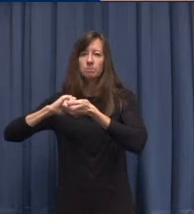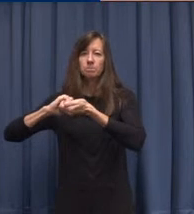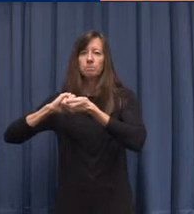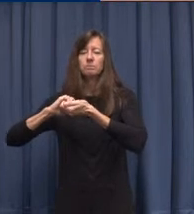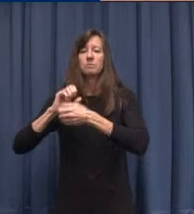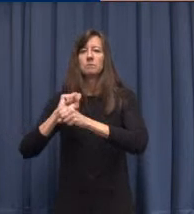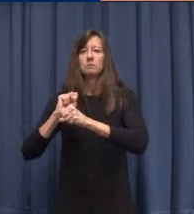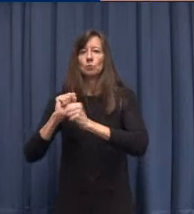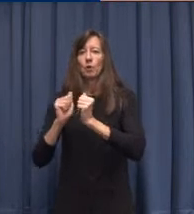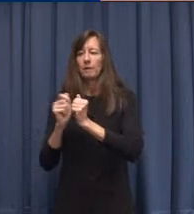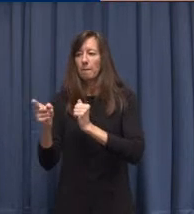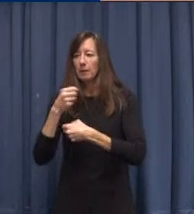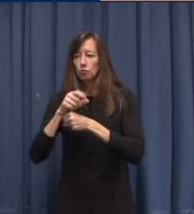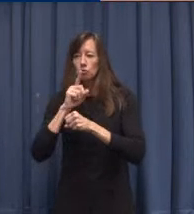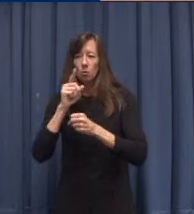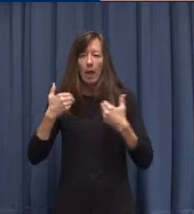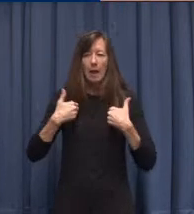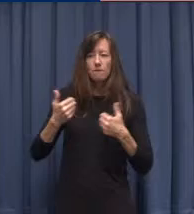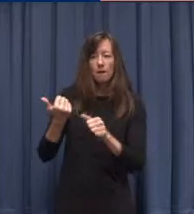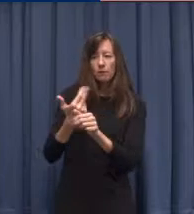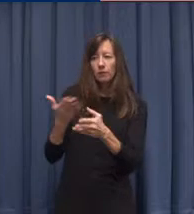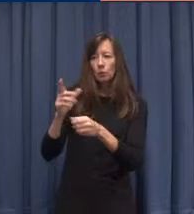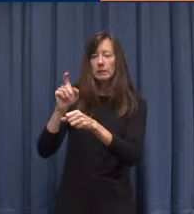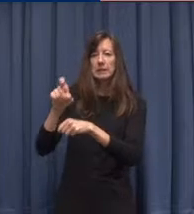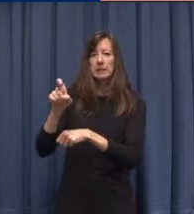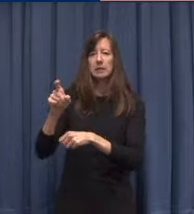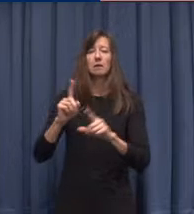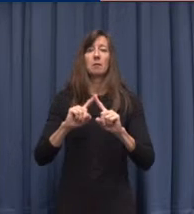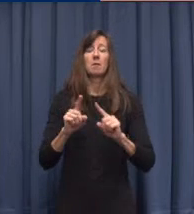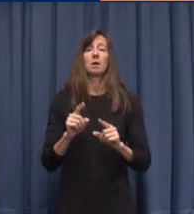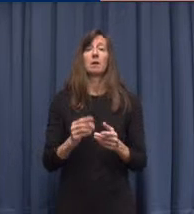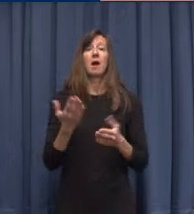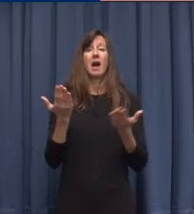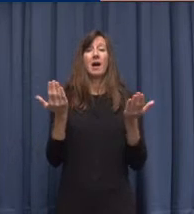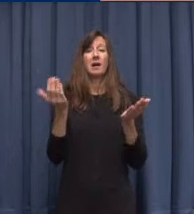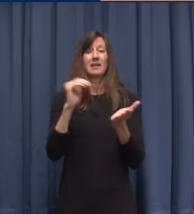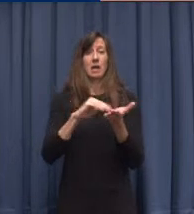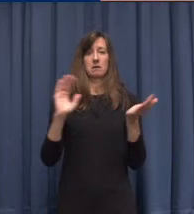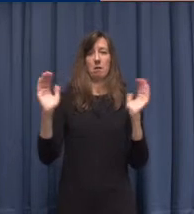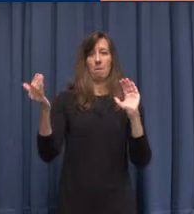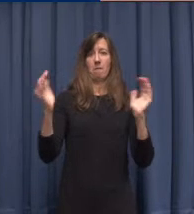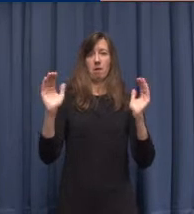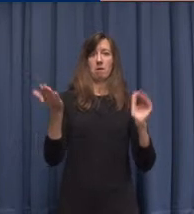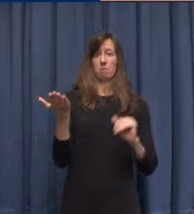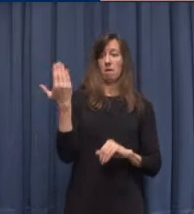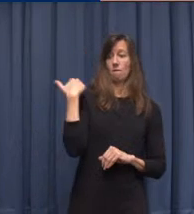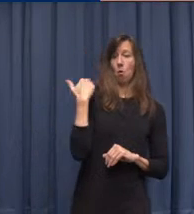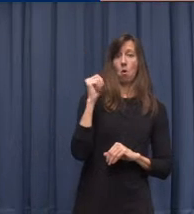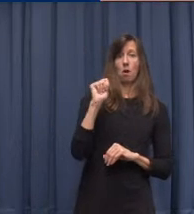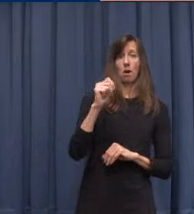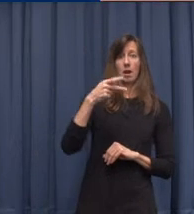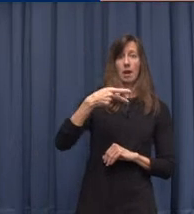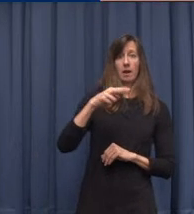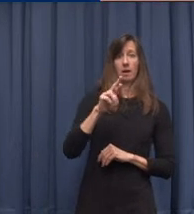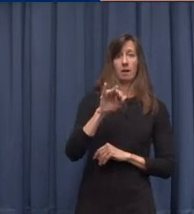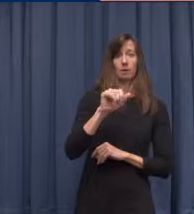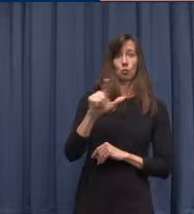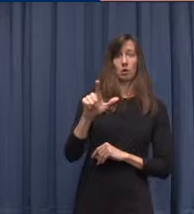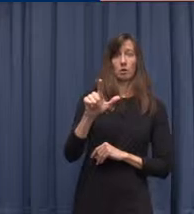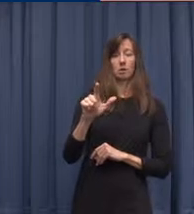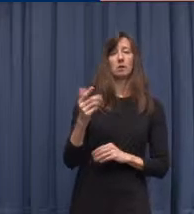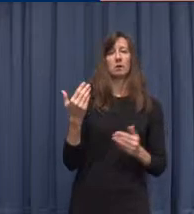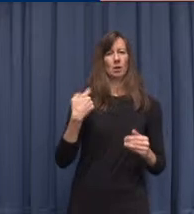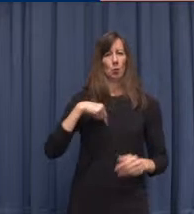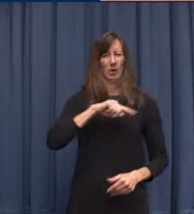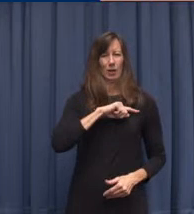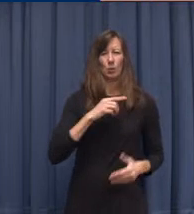of this, going back to April, we were at a point where we were very concerned about our county and regional hospital